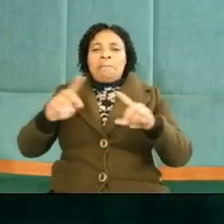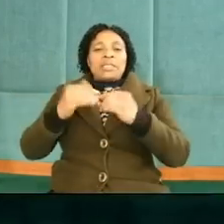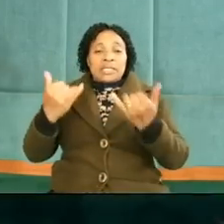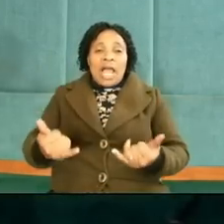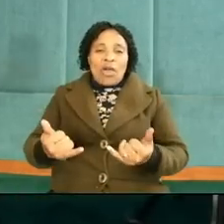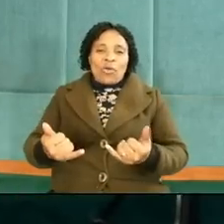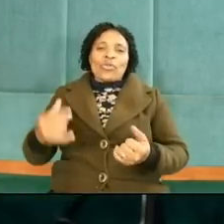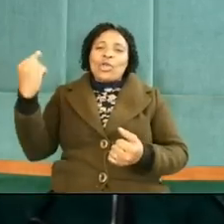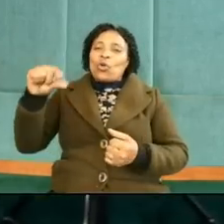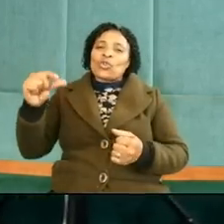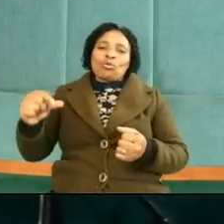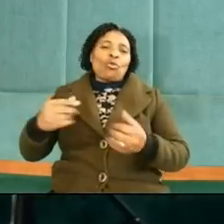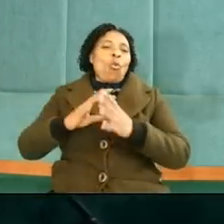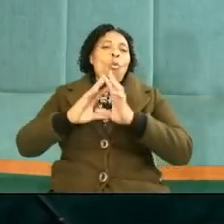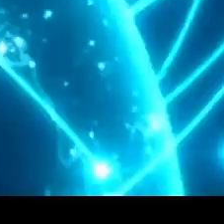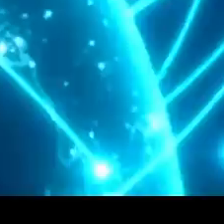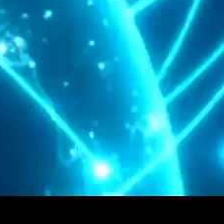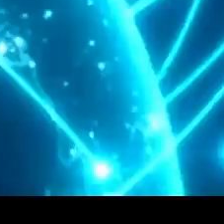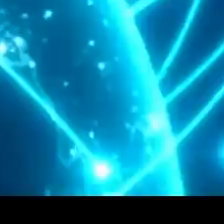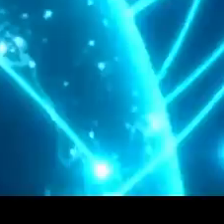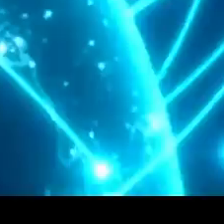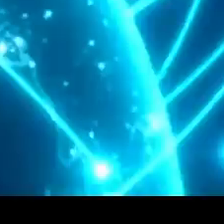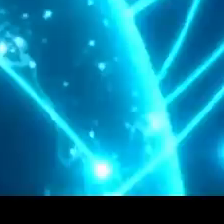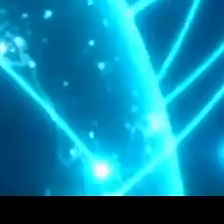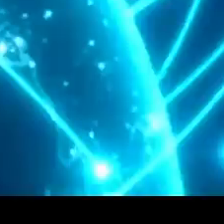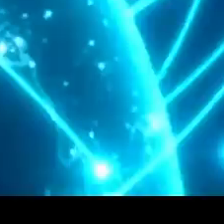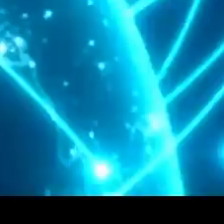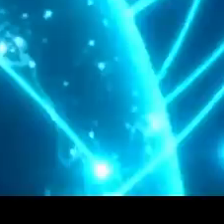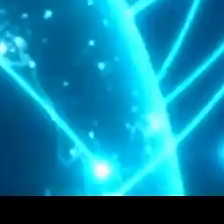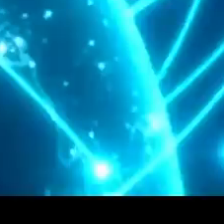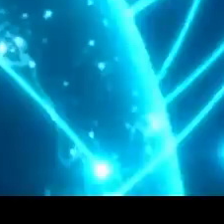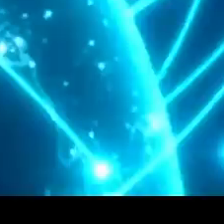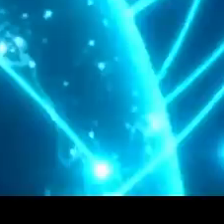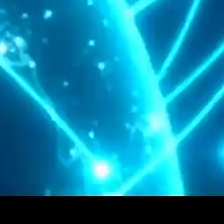gone across the world. Oh! Now here's the